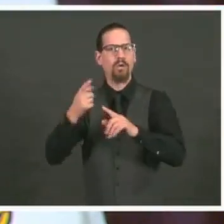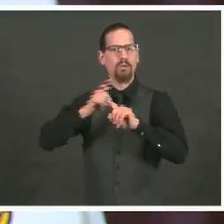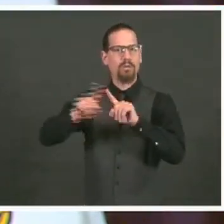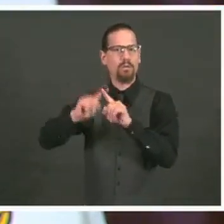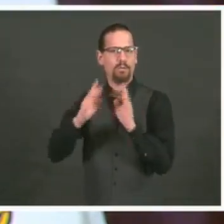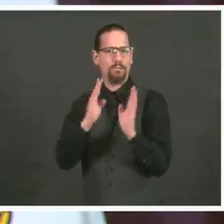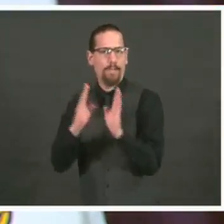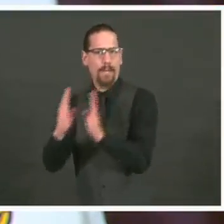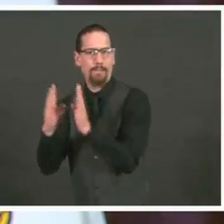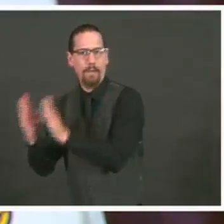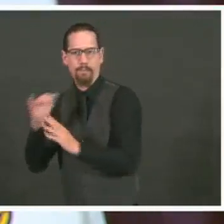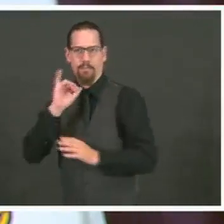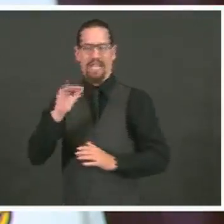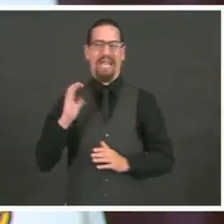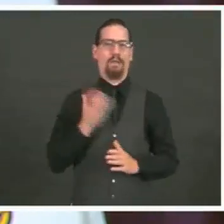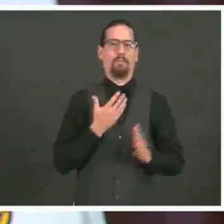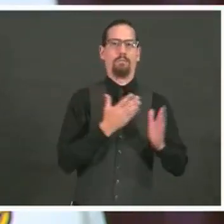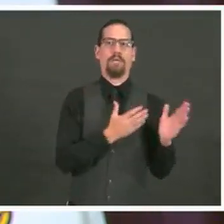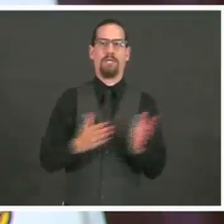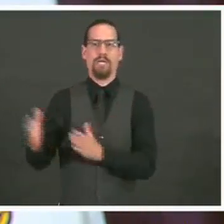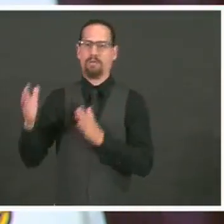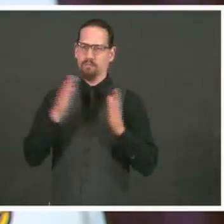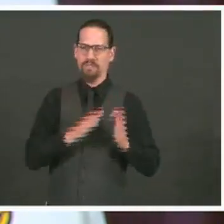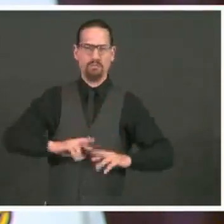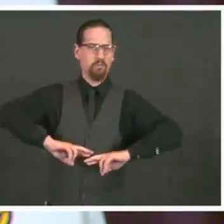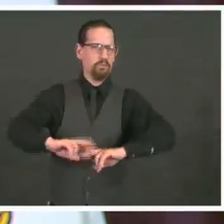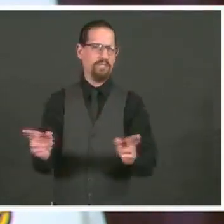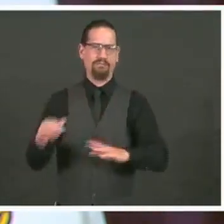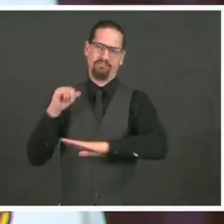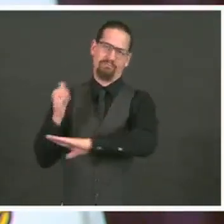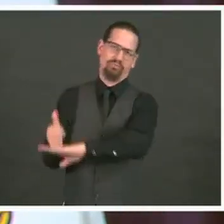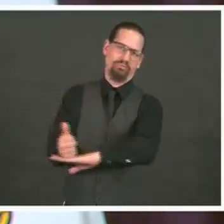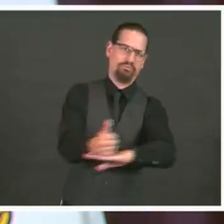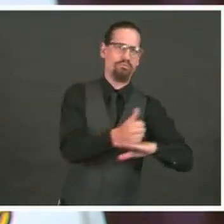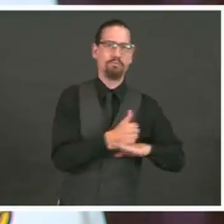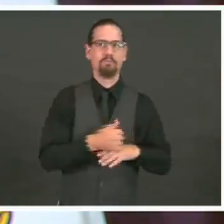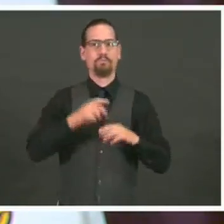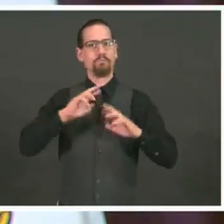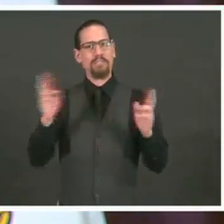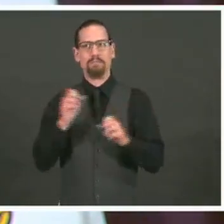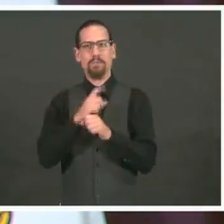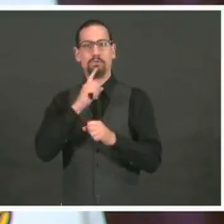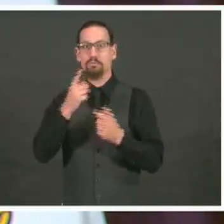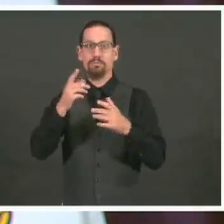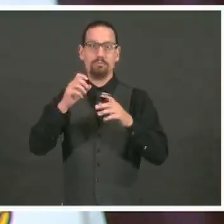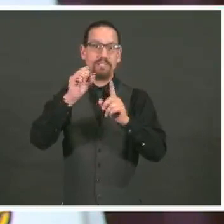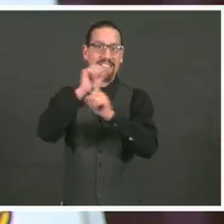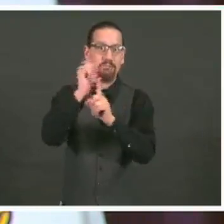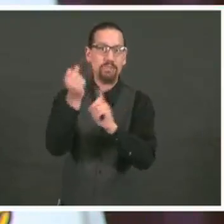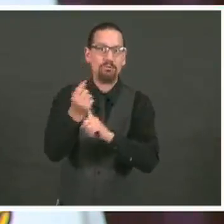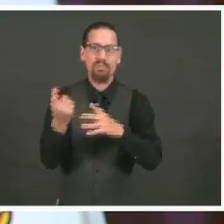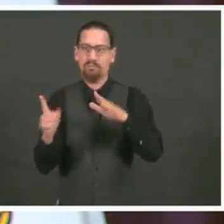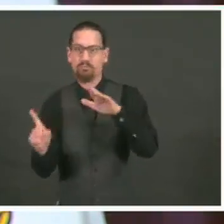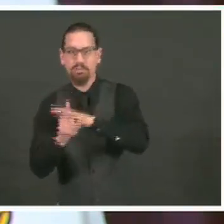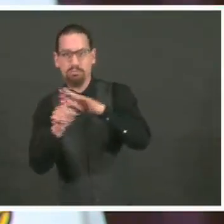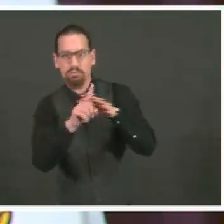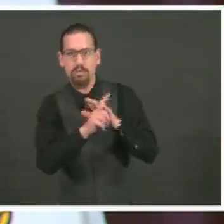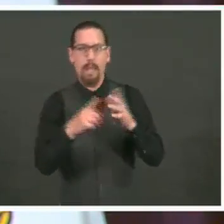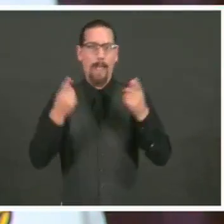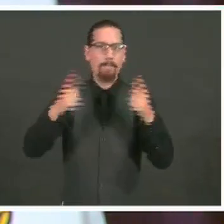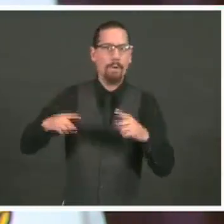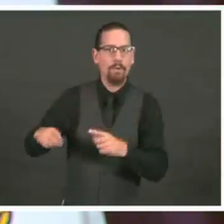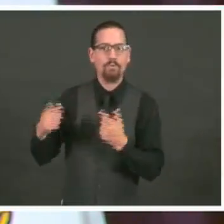possible scenario. Planning matters. Structure matters. And I want to thank the